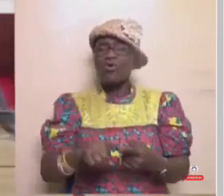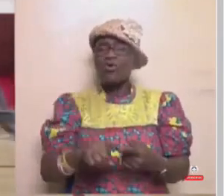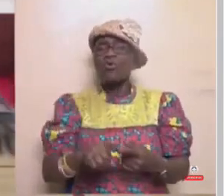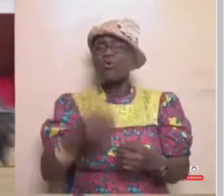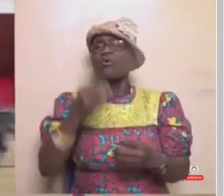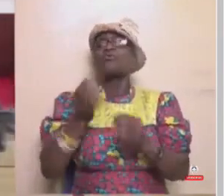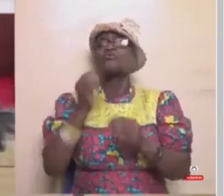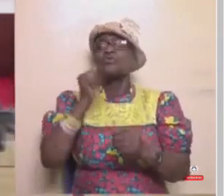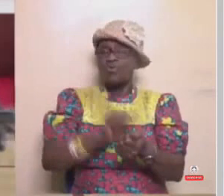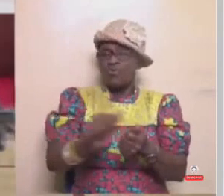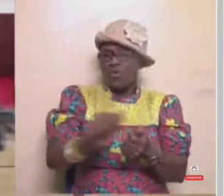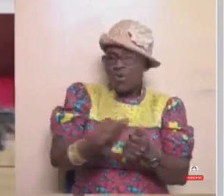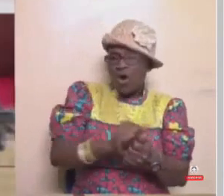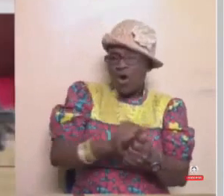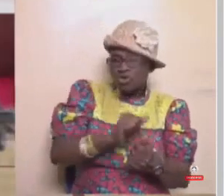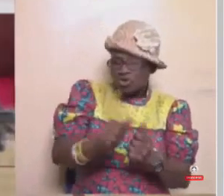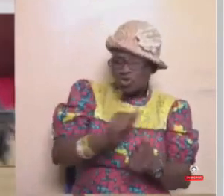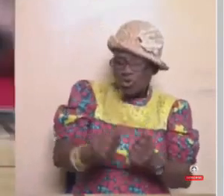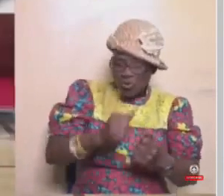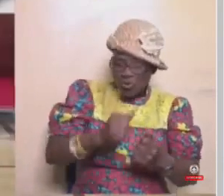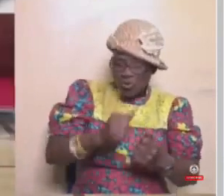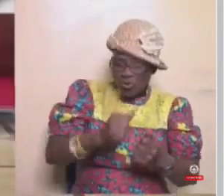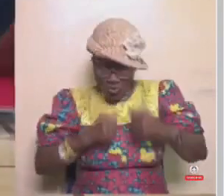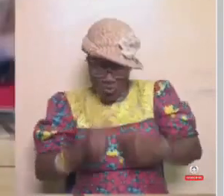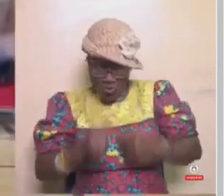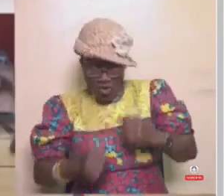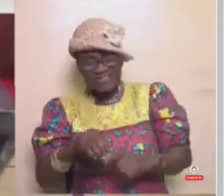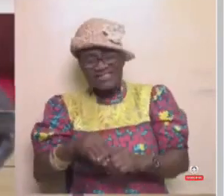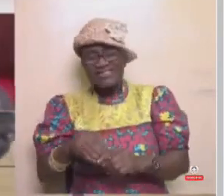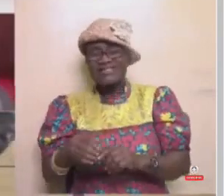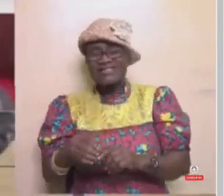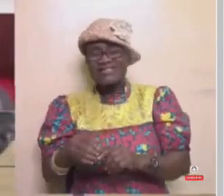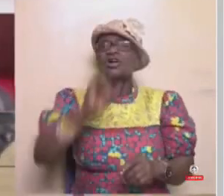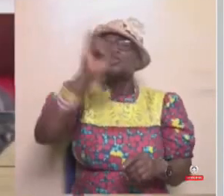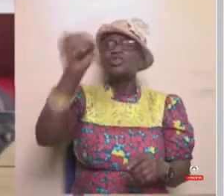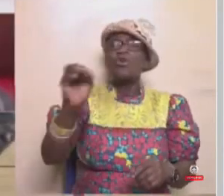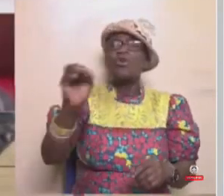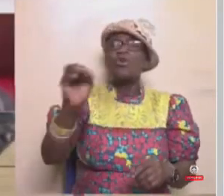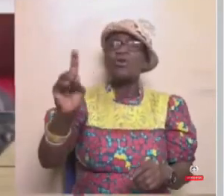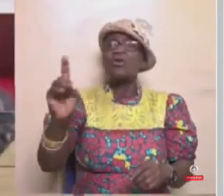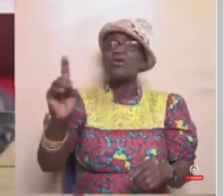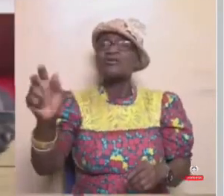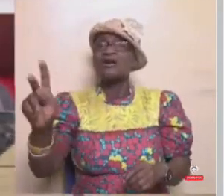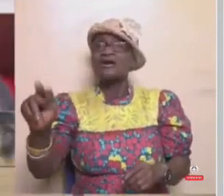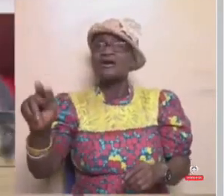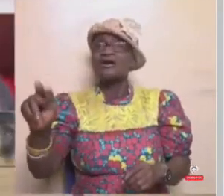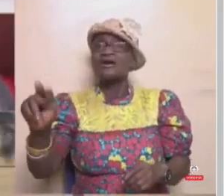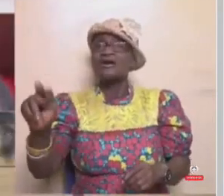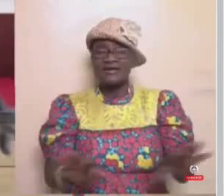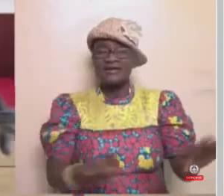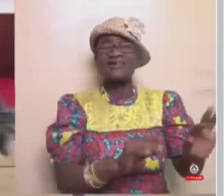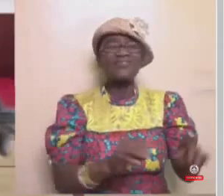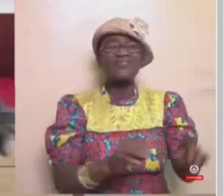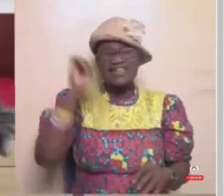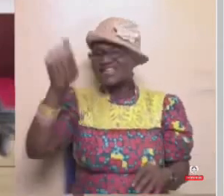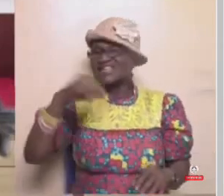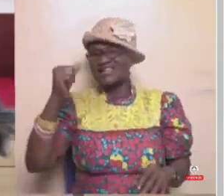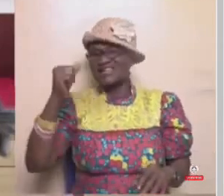better river in my country. Why couldn't I go there and wash? Thank God for God's